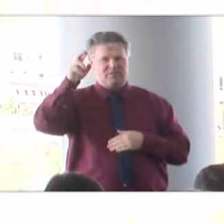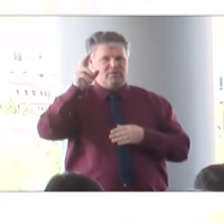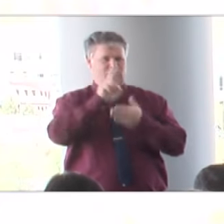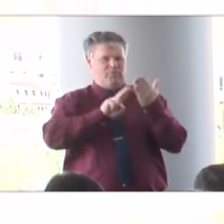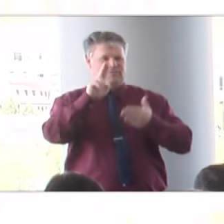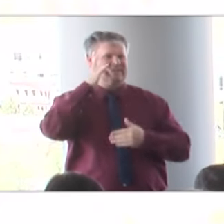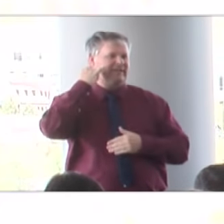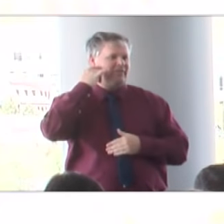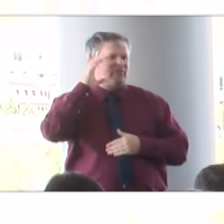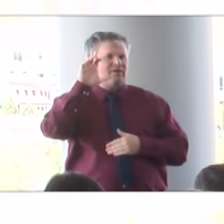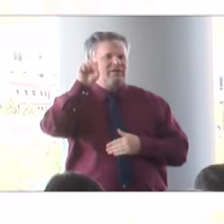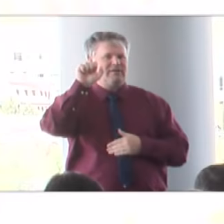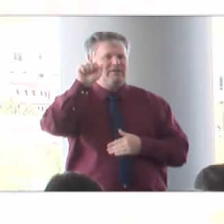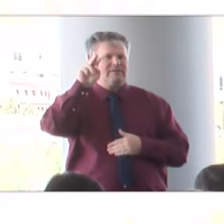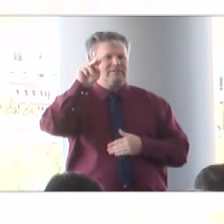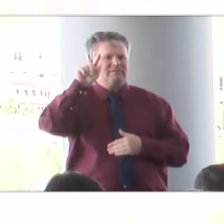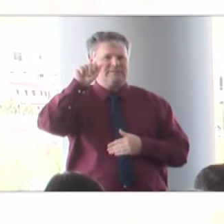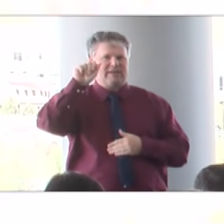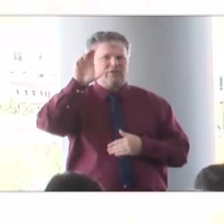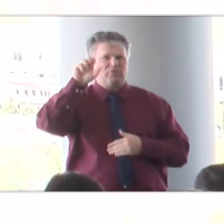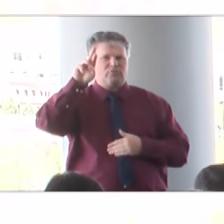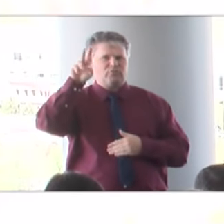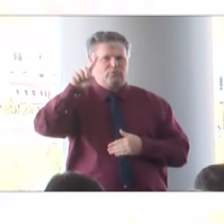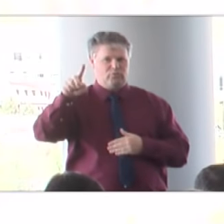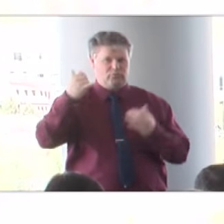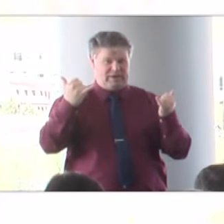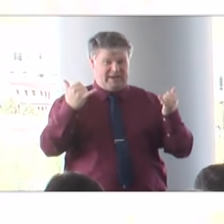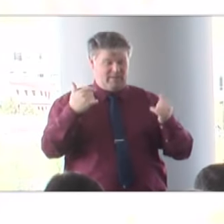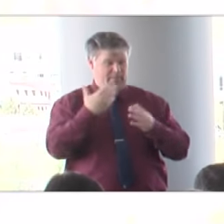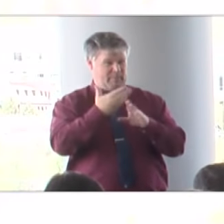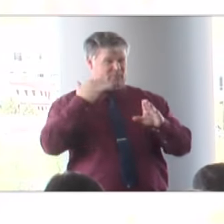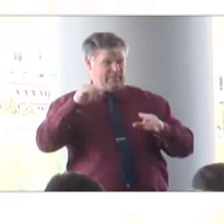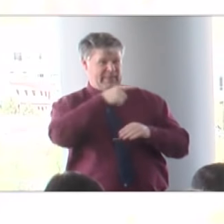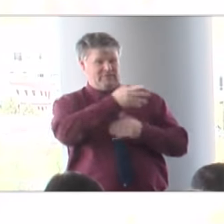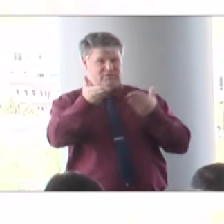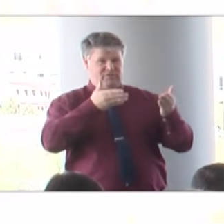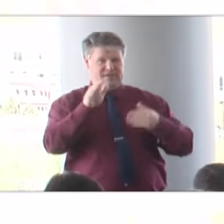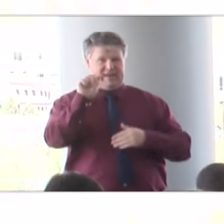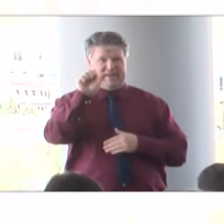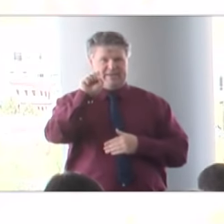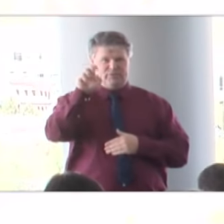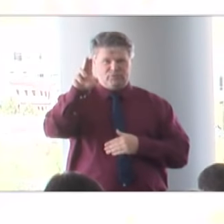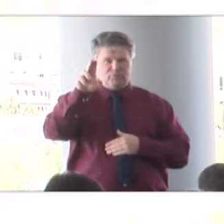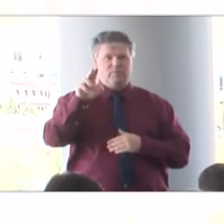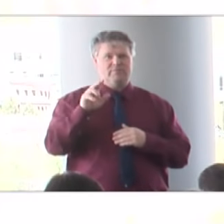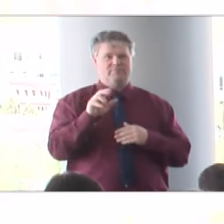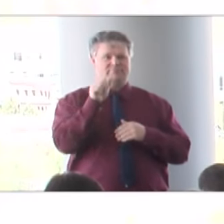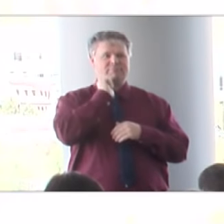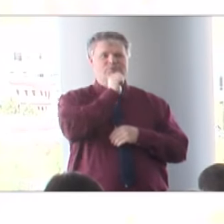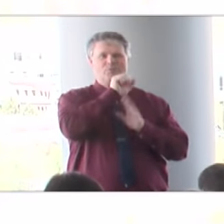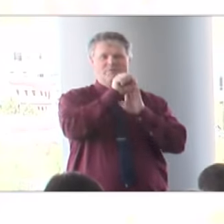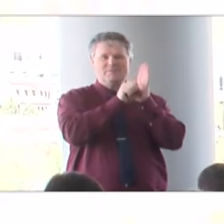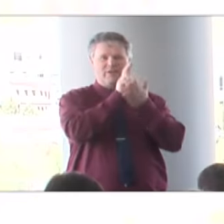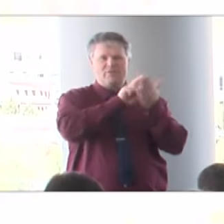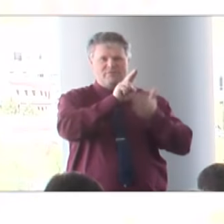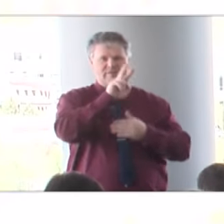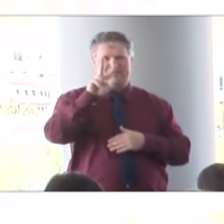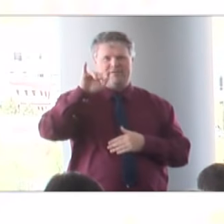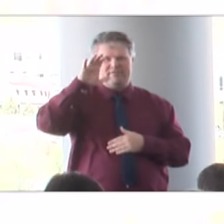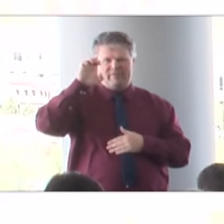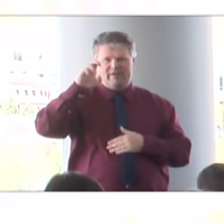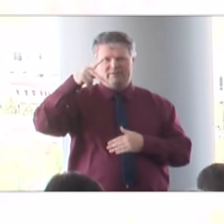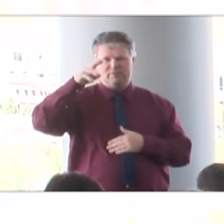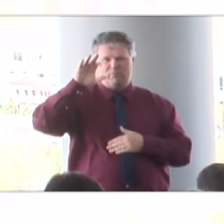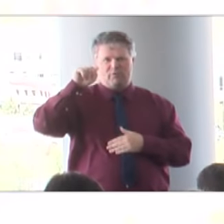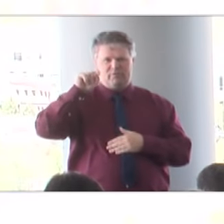University of California, Santa Cruz. Prior to that, she served as Arizona State University's vice provost of the